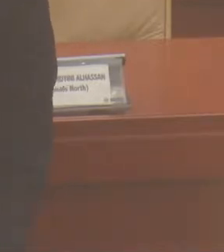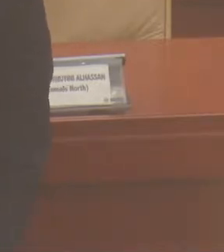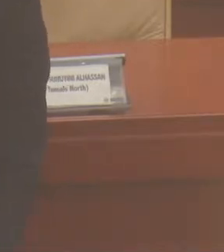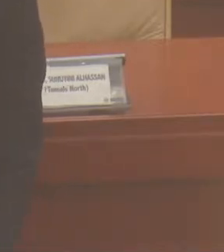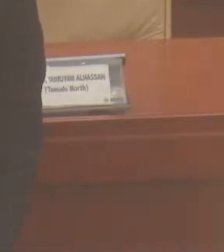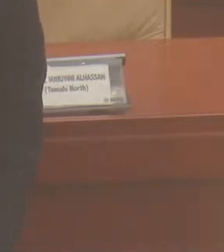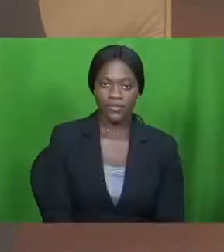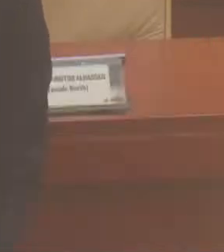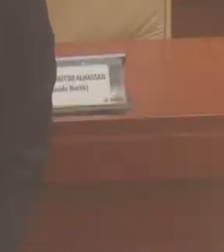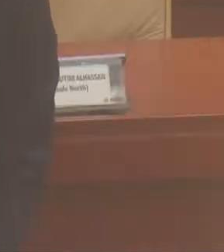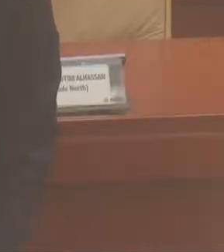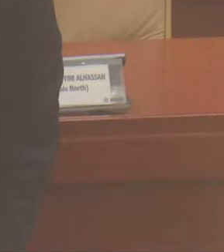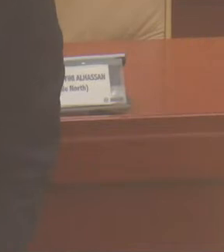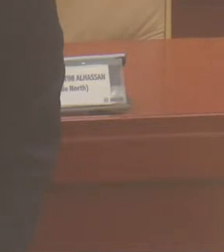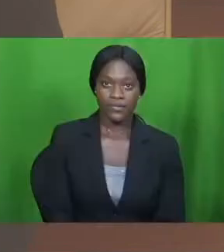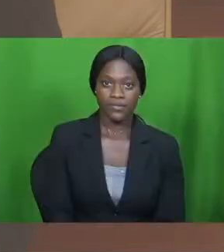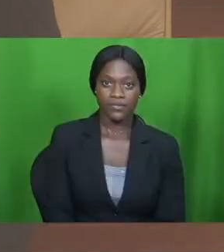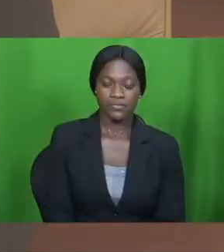as has been